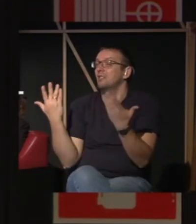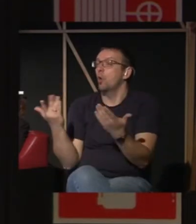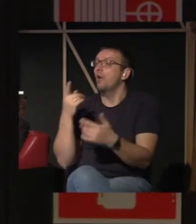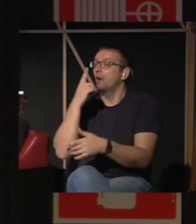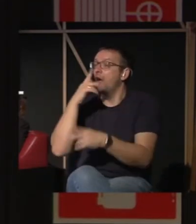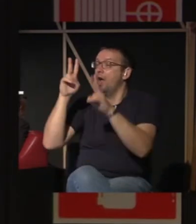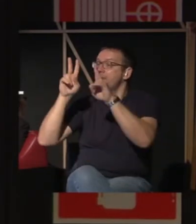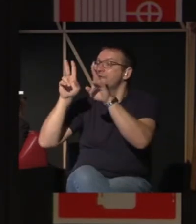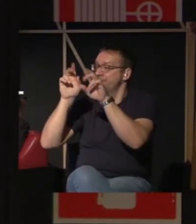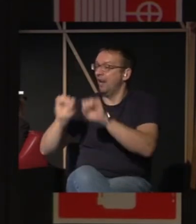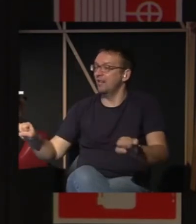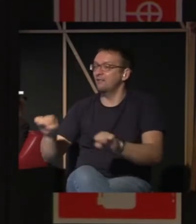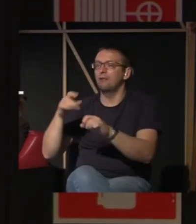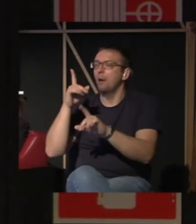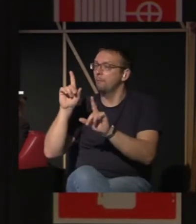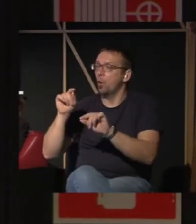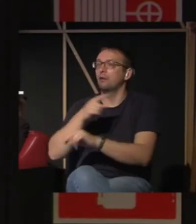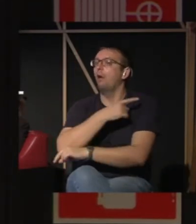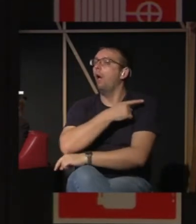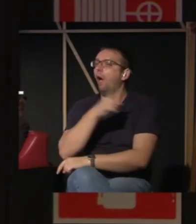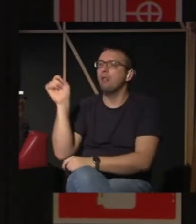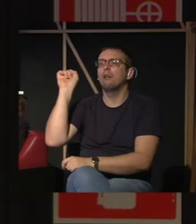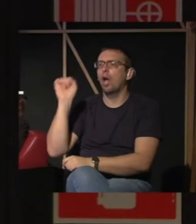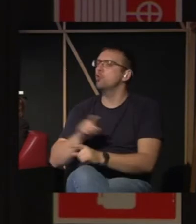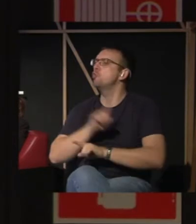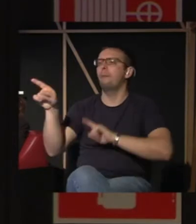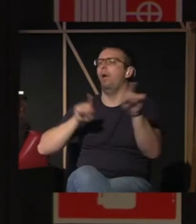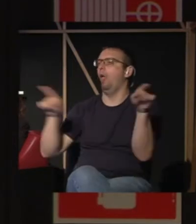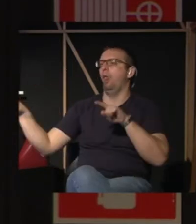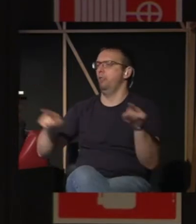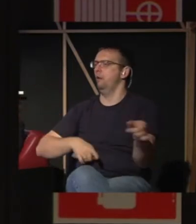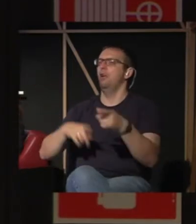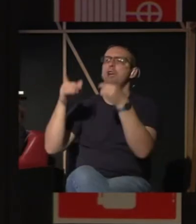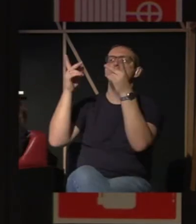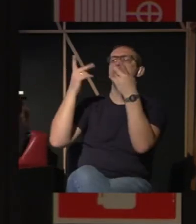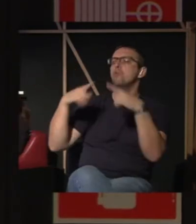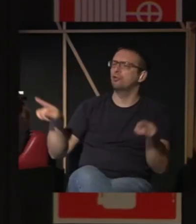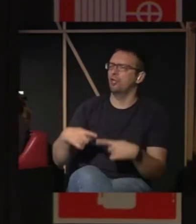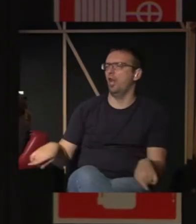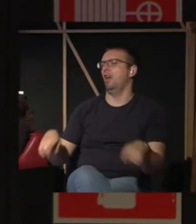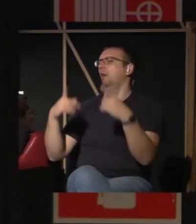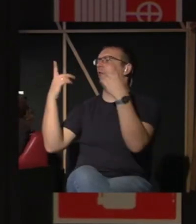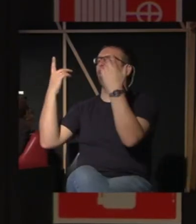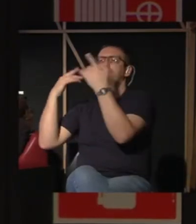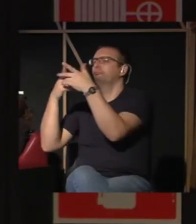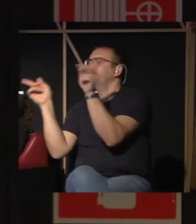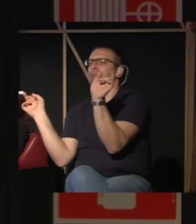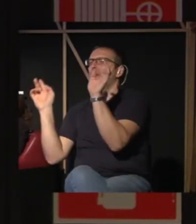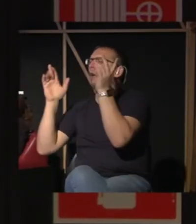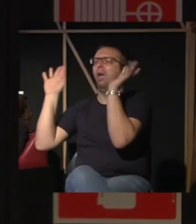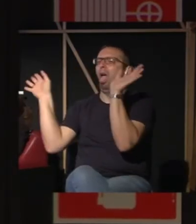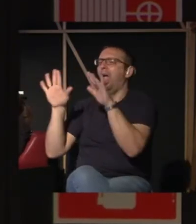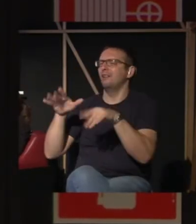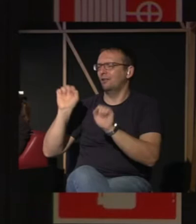Cup for free, right? Which is great for all of us. We also worked on the FIFA Fan